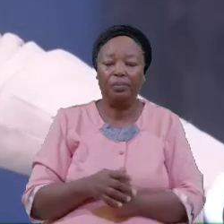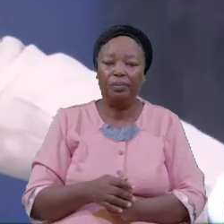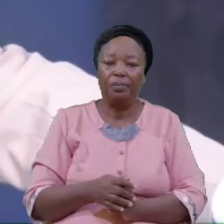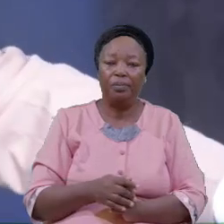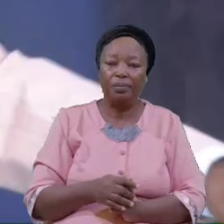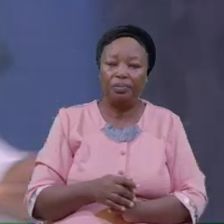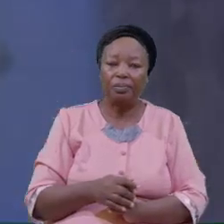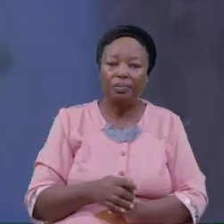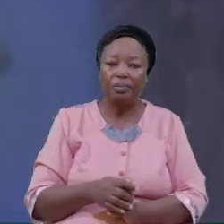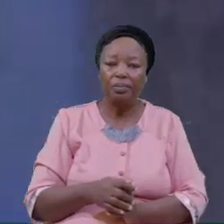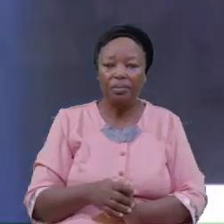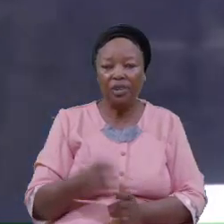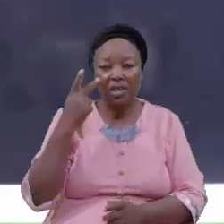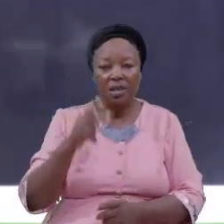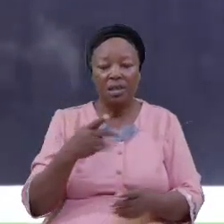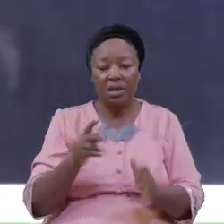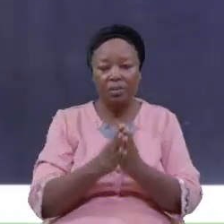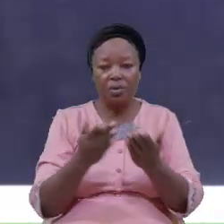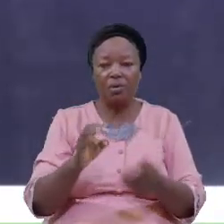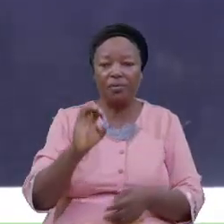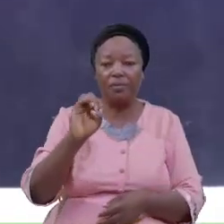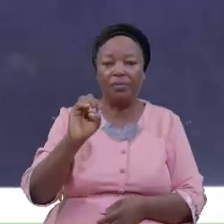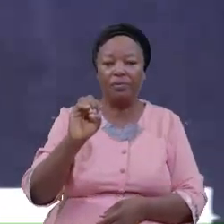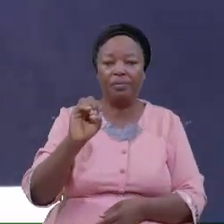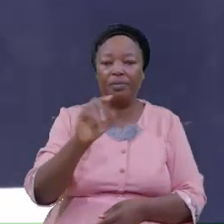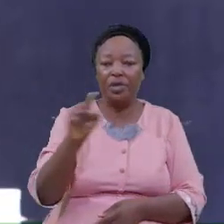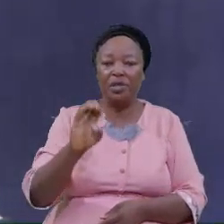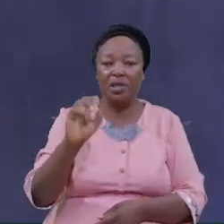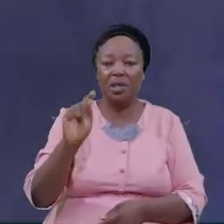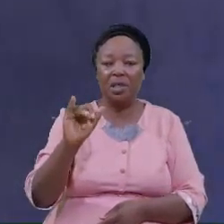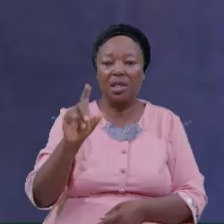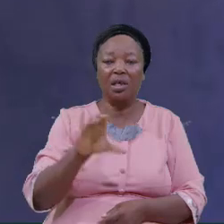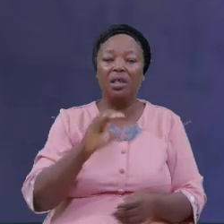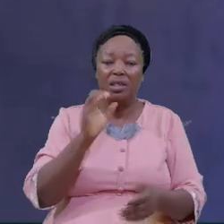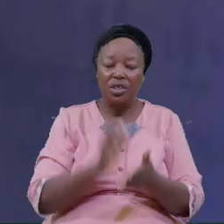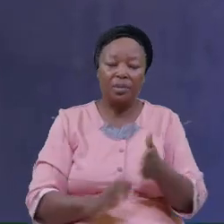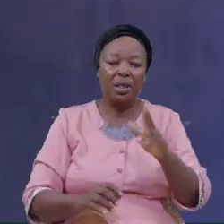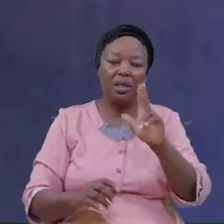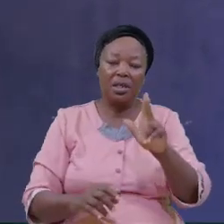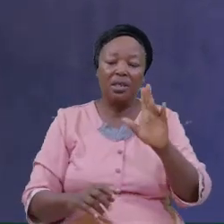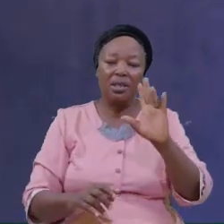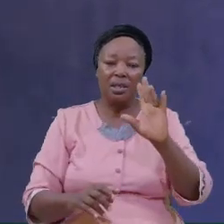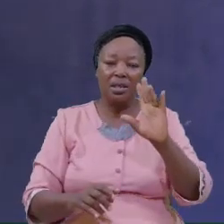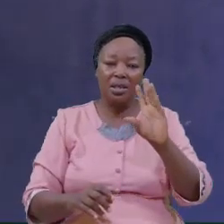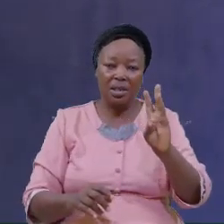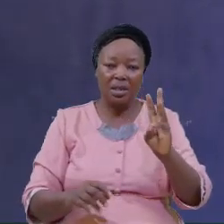Look at Ezekiel chapter 36. We're reading from verse